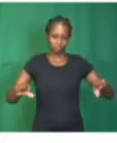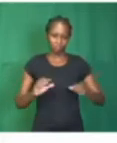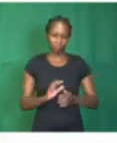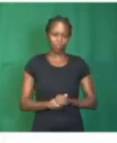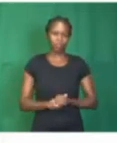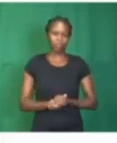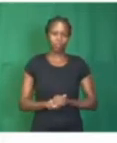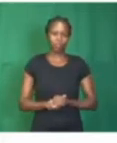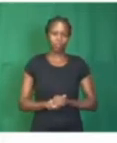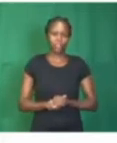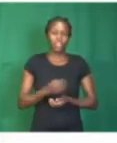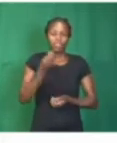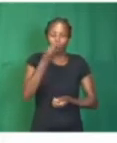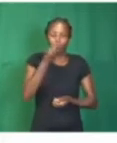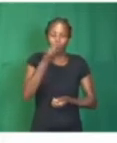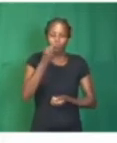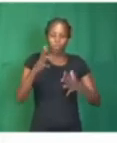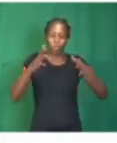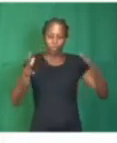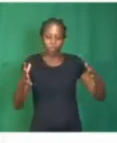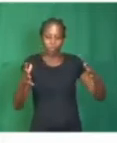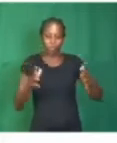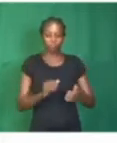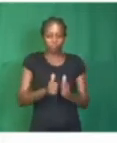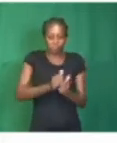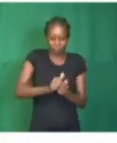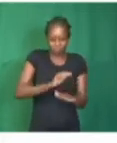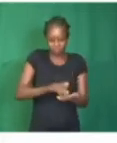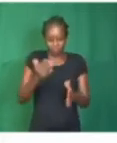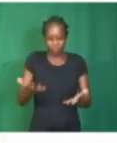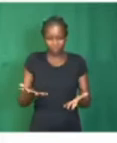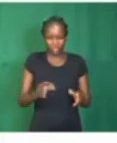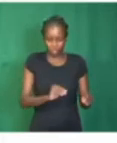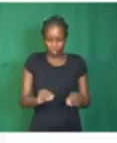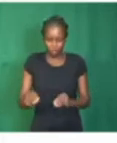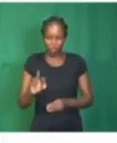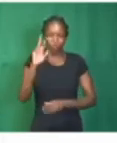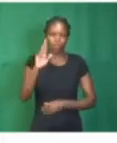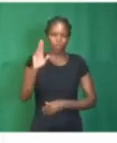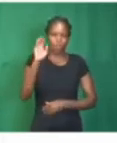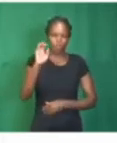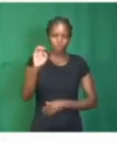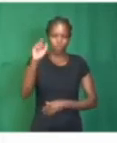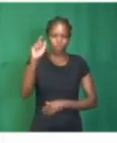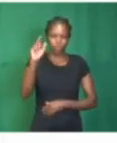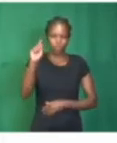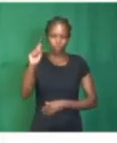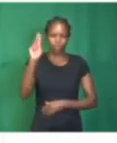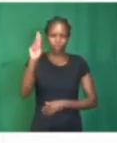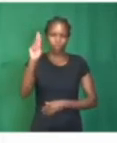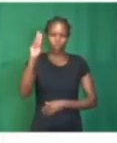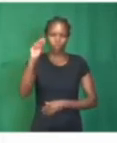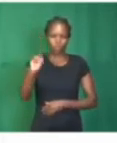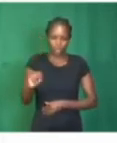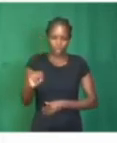food. Then from there, the next station will be the rectum, which is the storage of which acts as the storage for feces. Then from